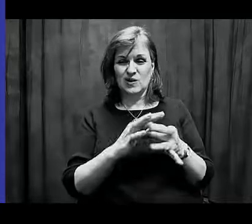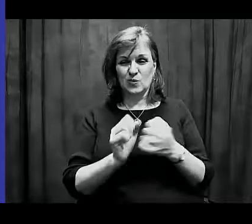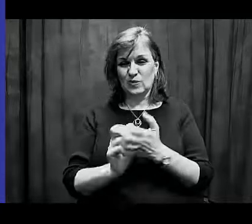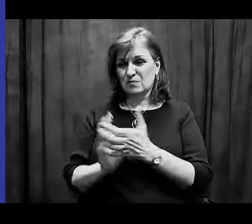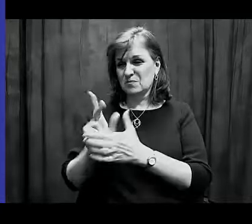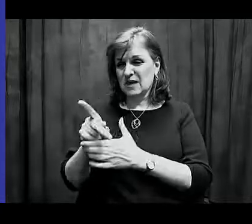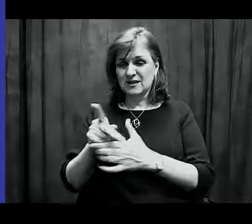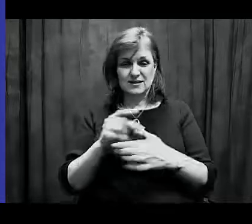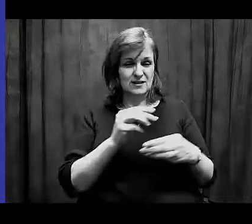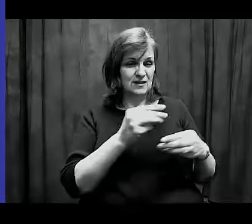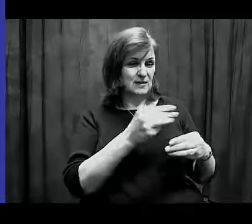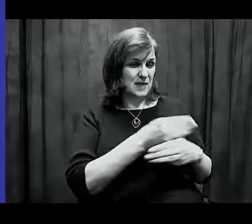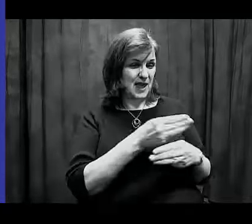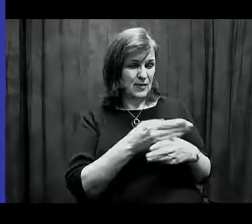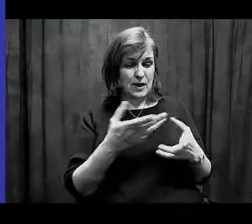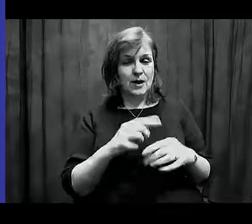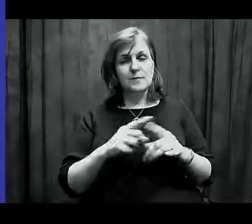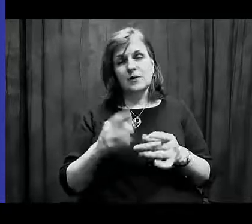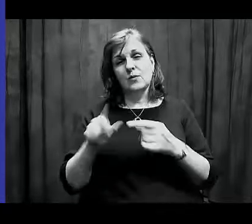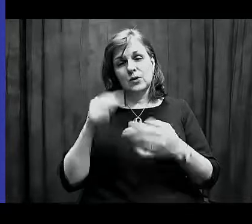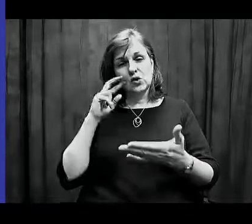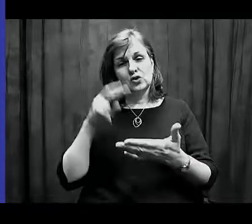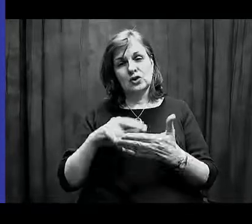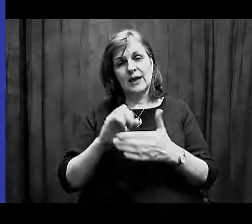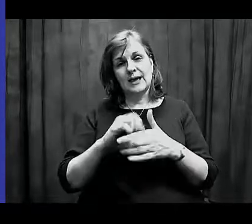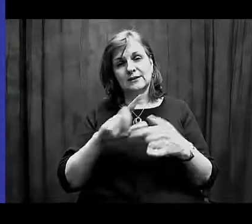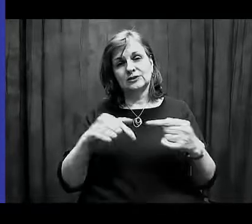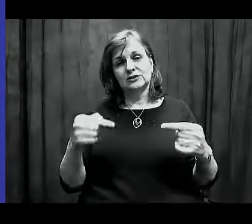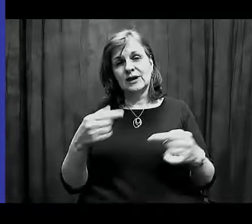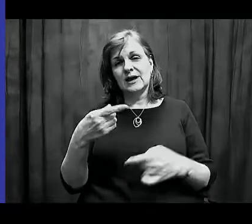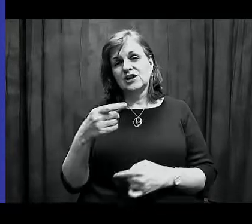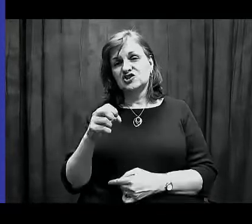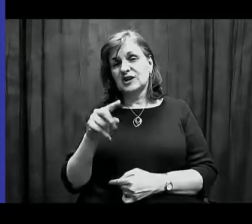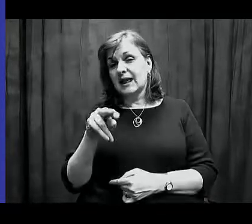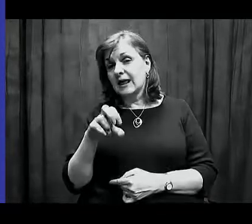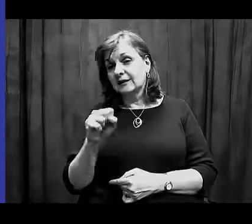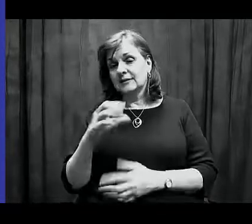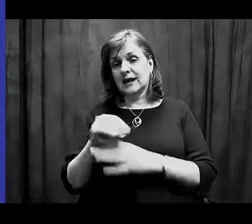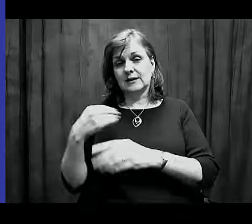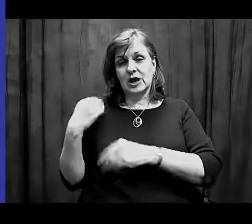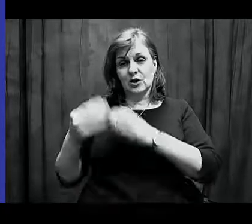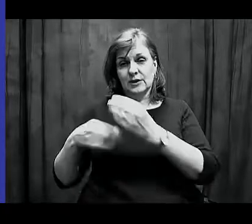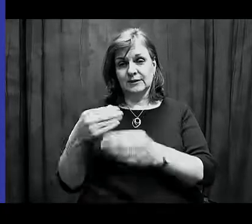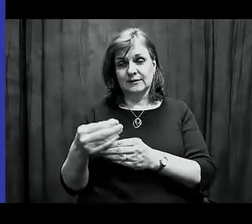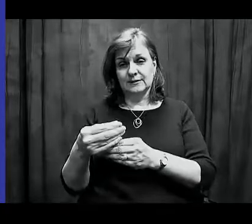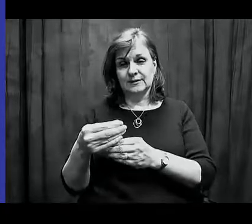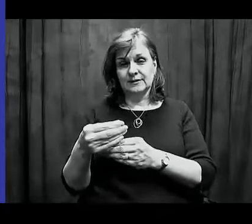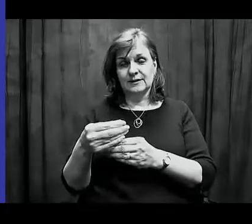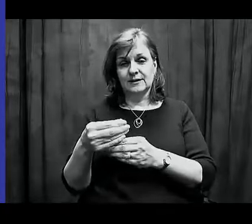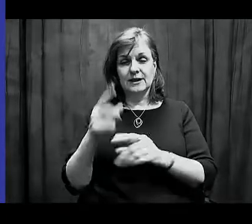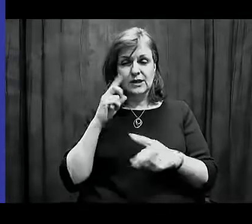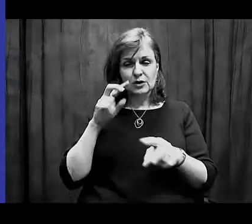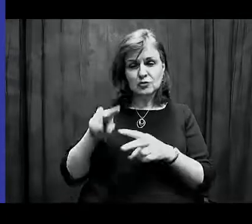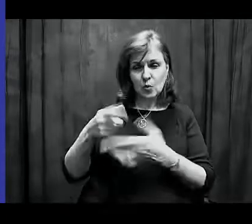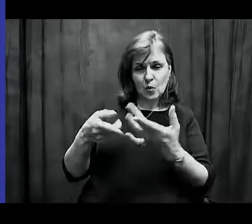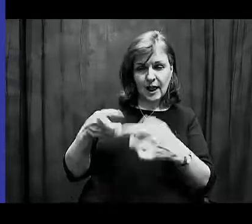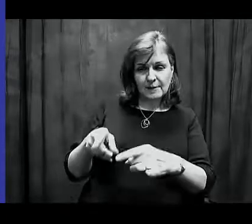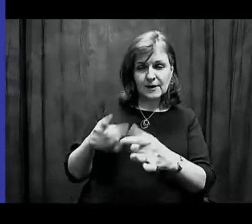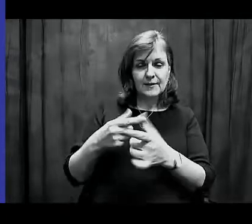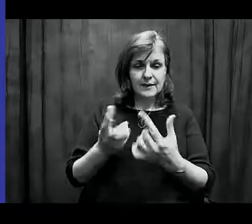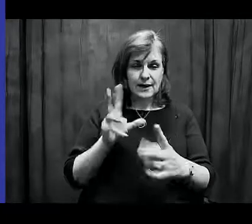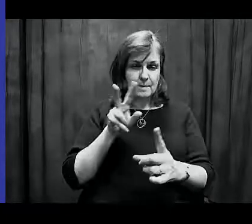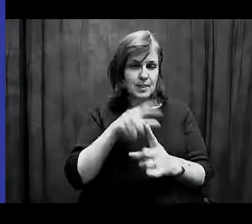be forefront in your mind of his contributions. But when we look at genetics and inheritance, he put math